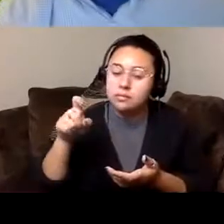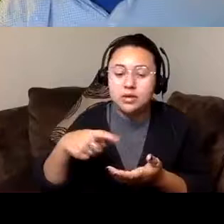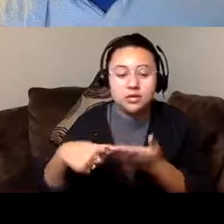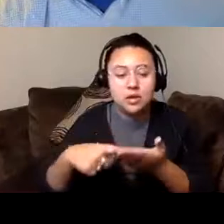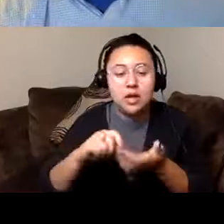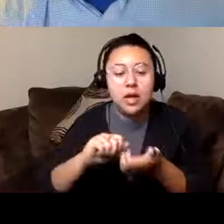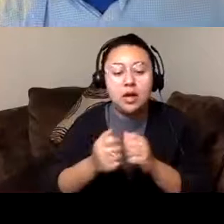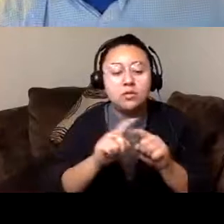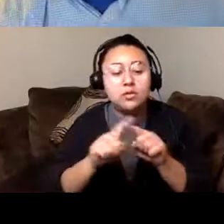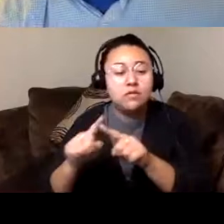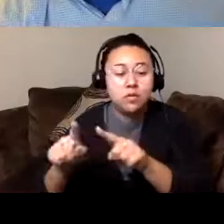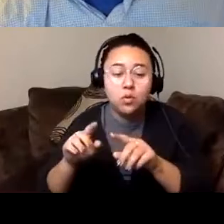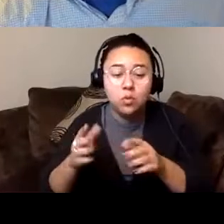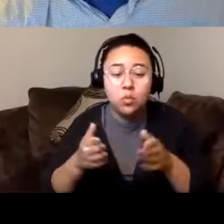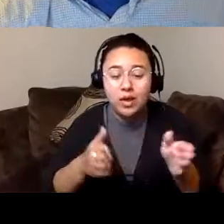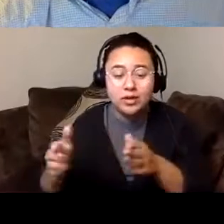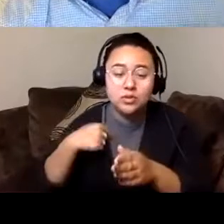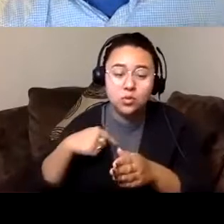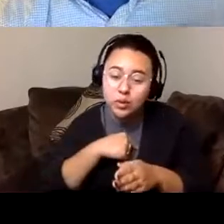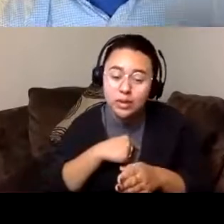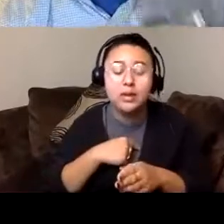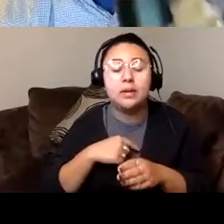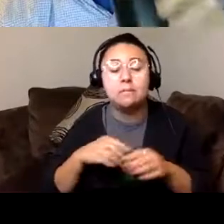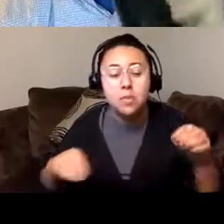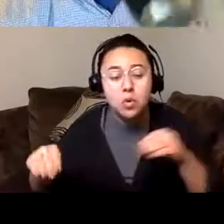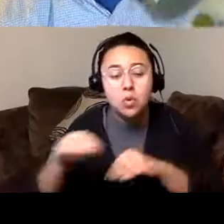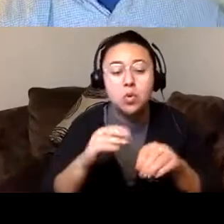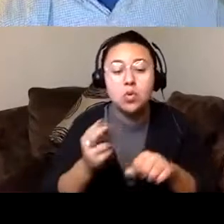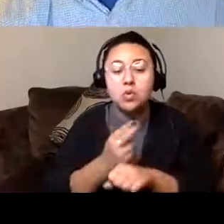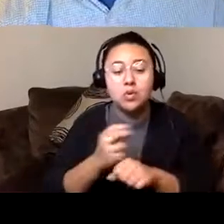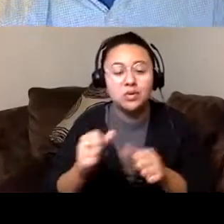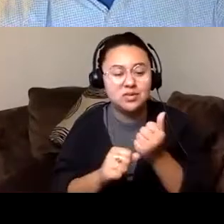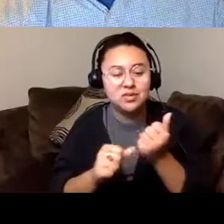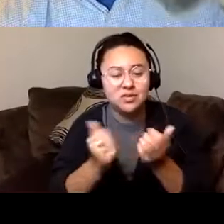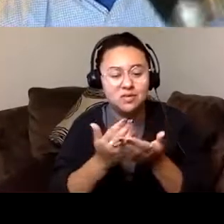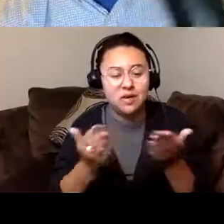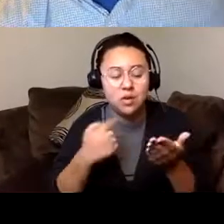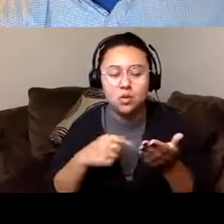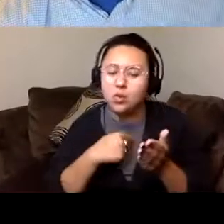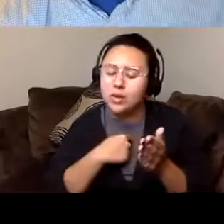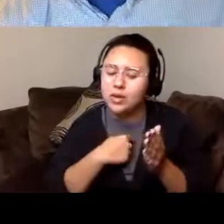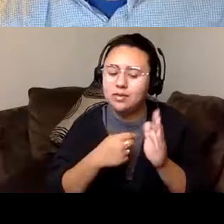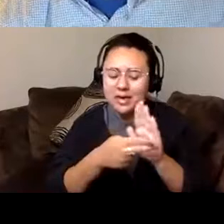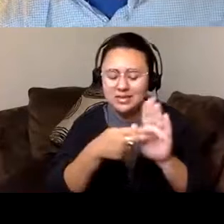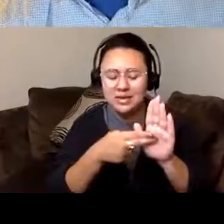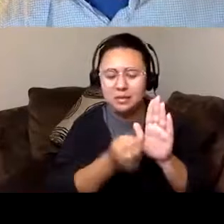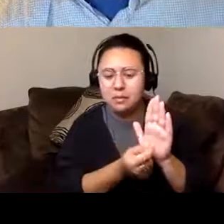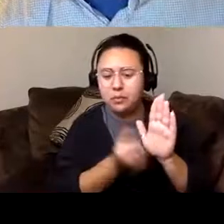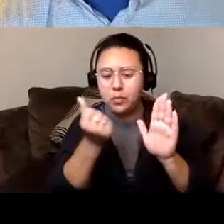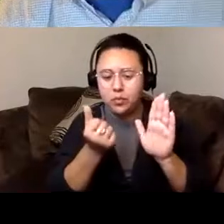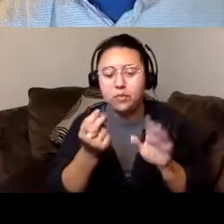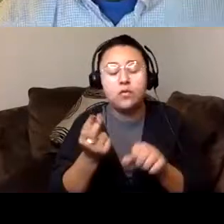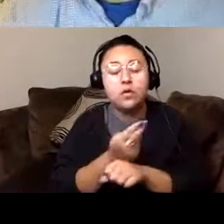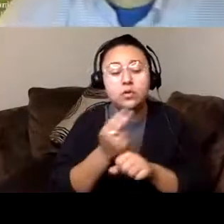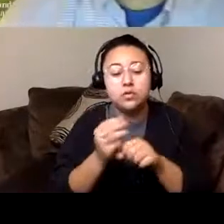and all the different ways that we can use assistive devices and to sort of take away some of the stigma around using mobility